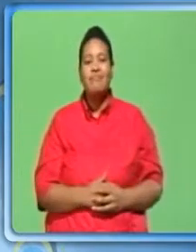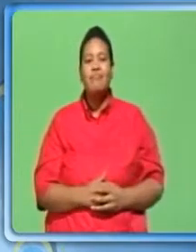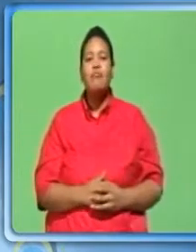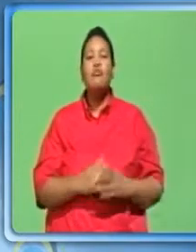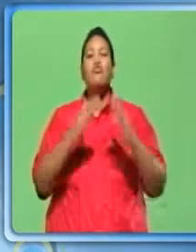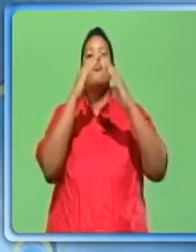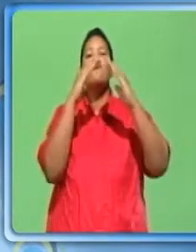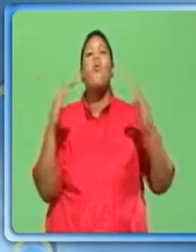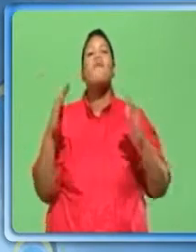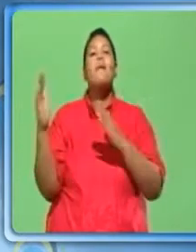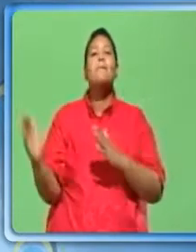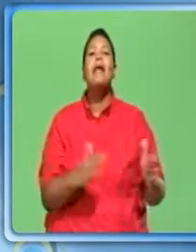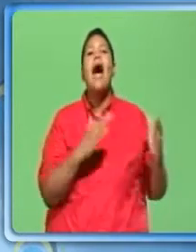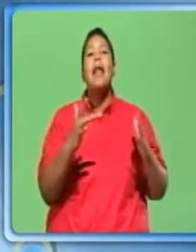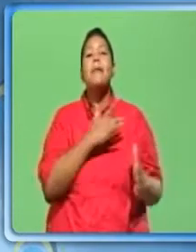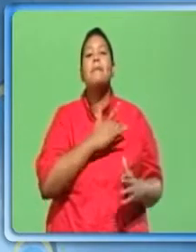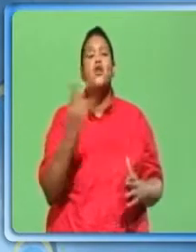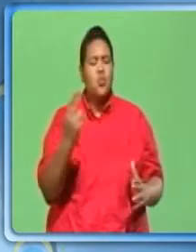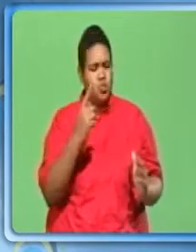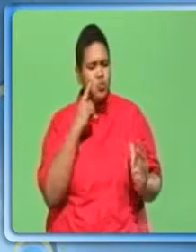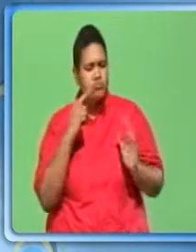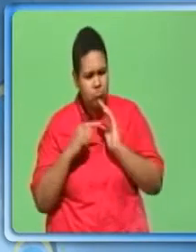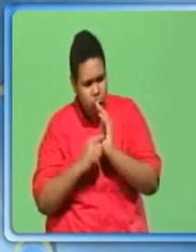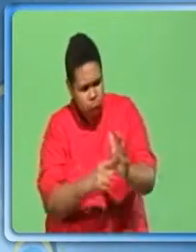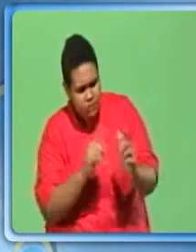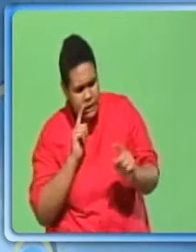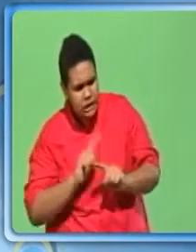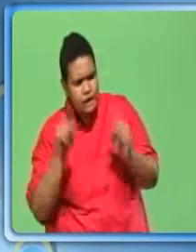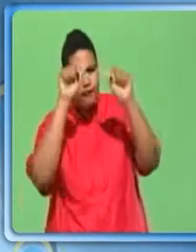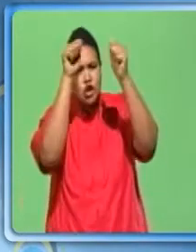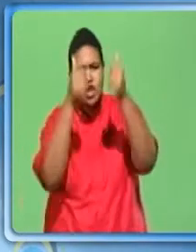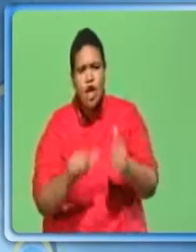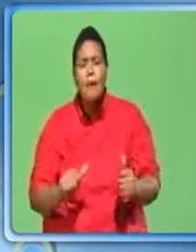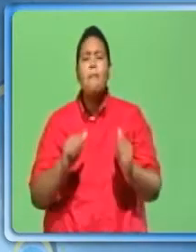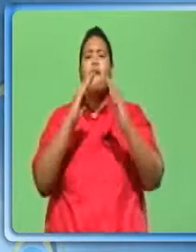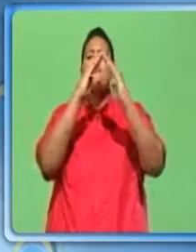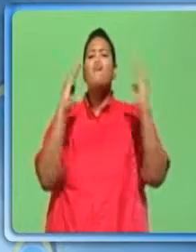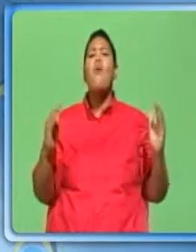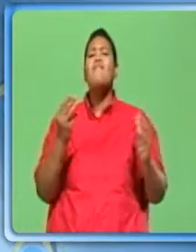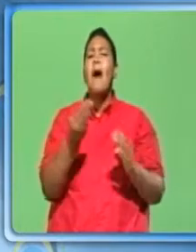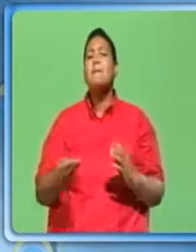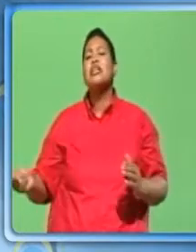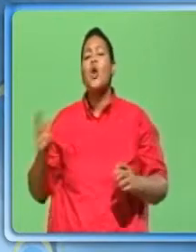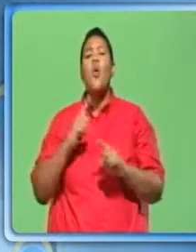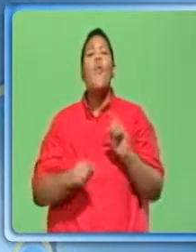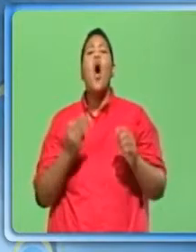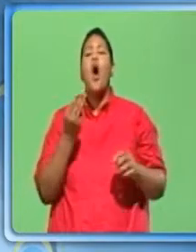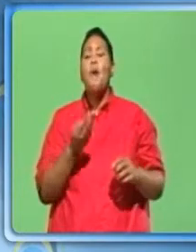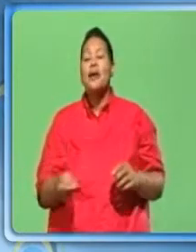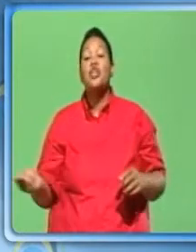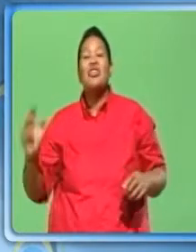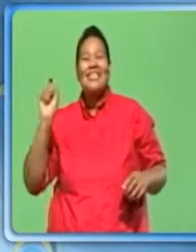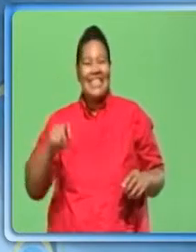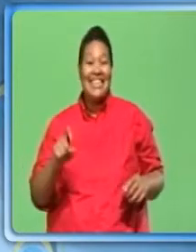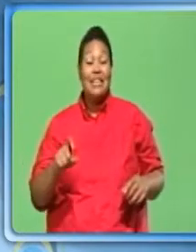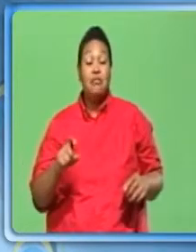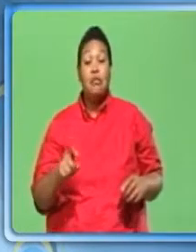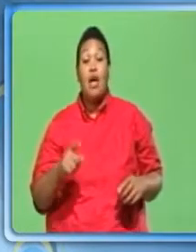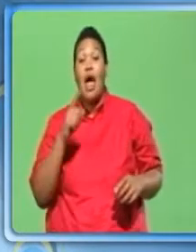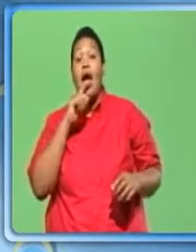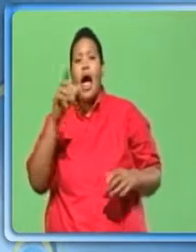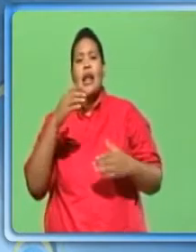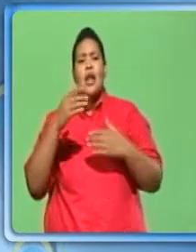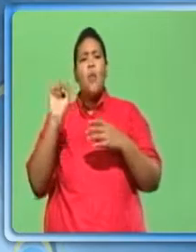Roof plan is used to show the shape of the roof and materials such as the roofing material, vents, and